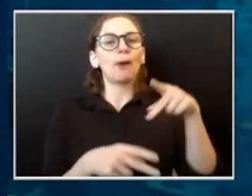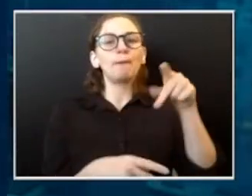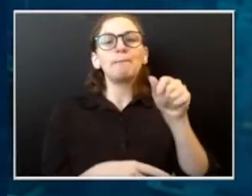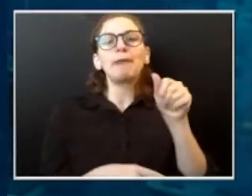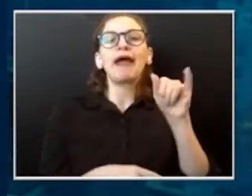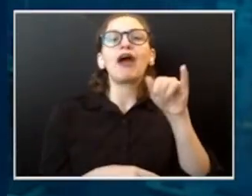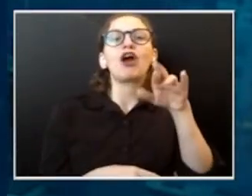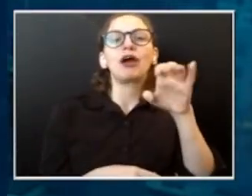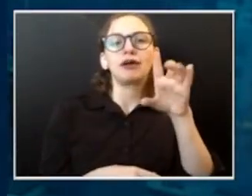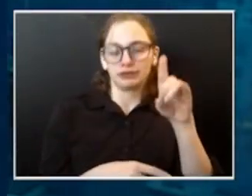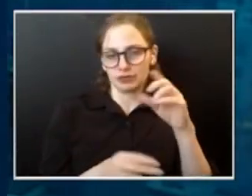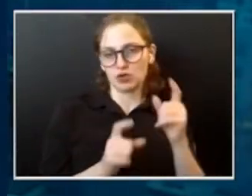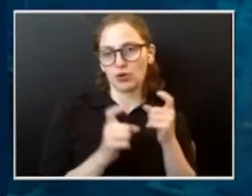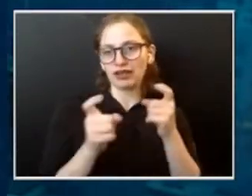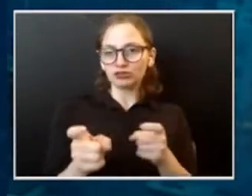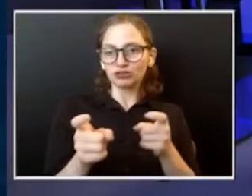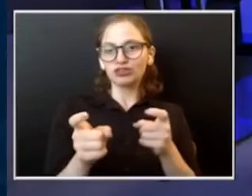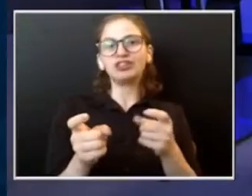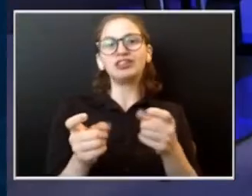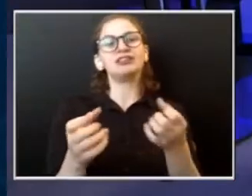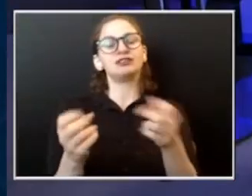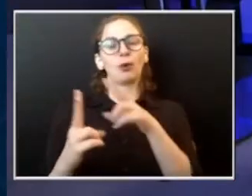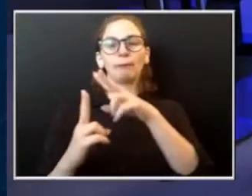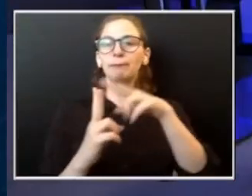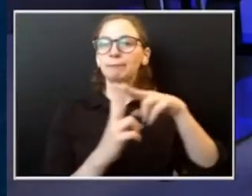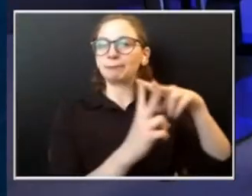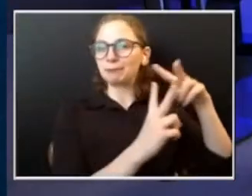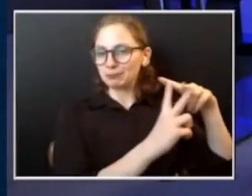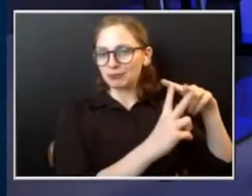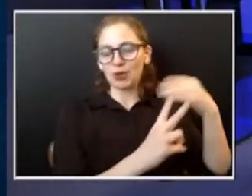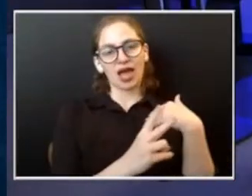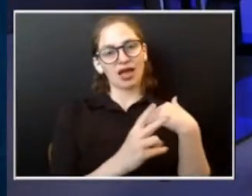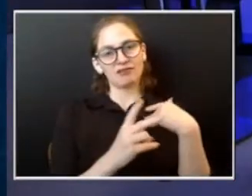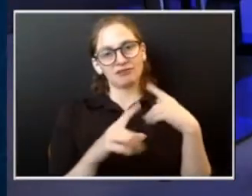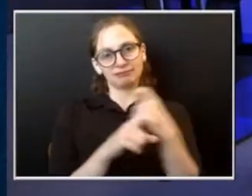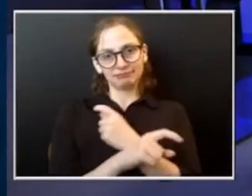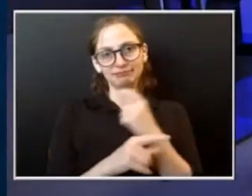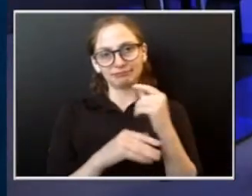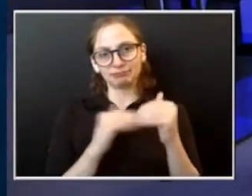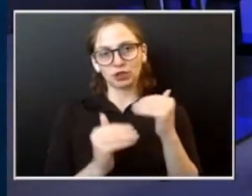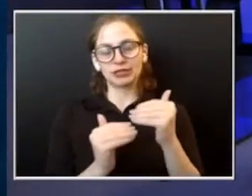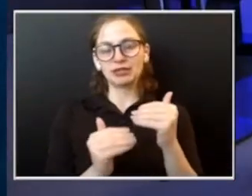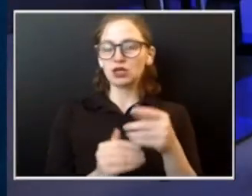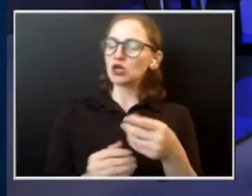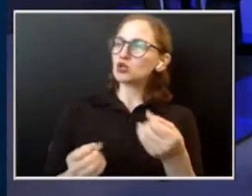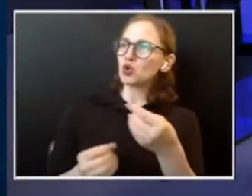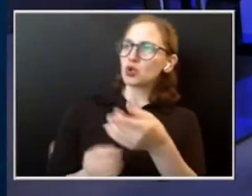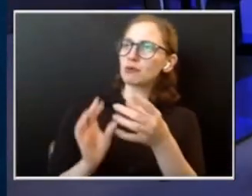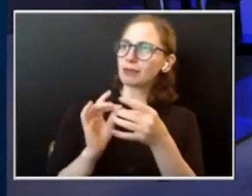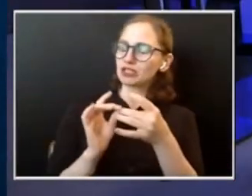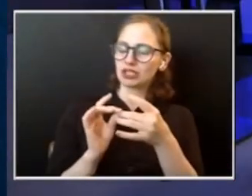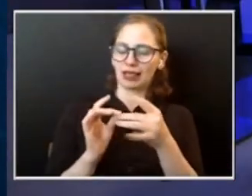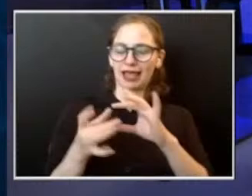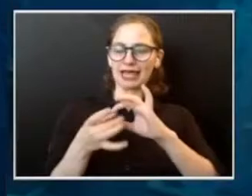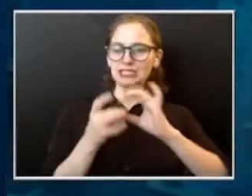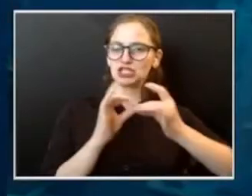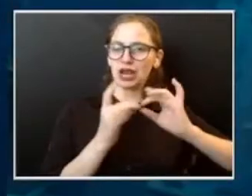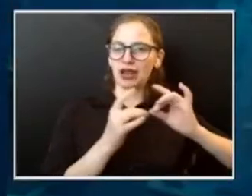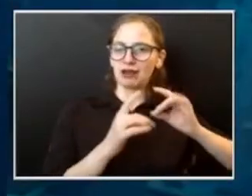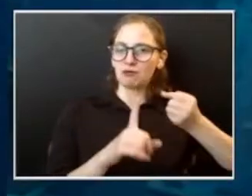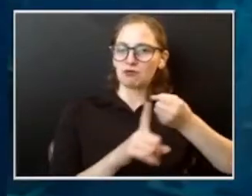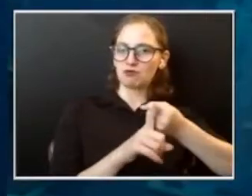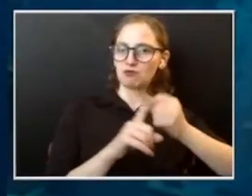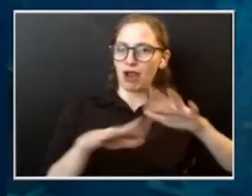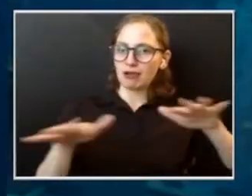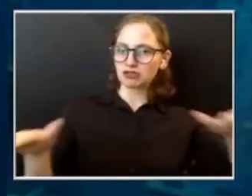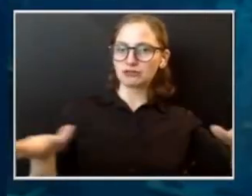us that helps us get that done. Okay, you mentioned something like about a great chain or a chain reaction. You want to talk a moment about that? Sure, absolutely. Most